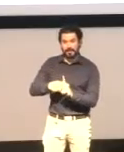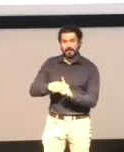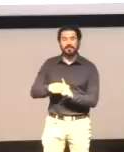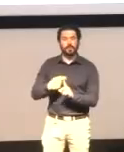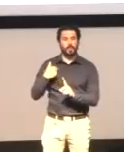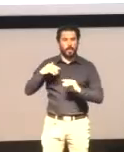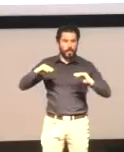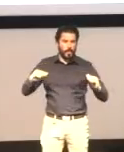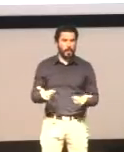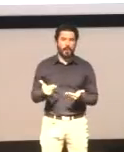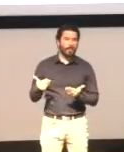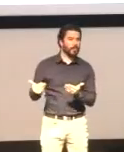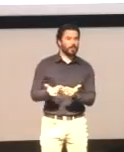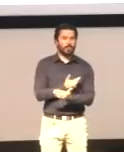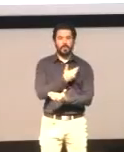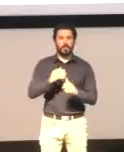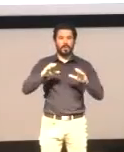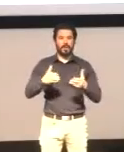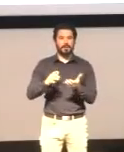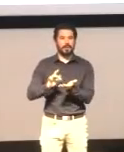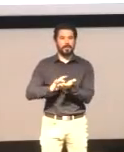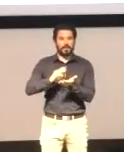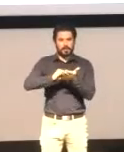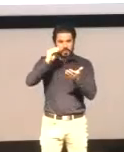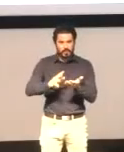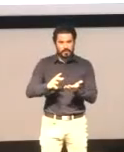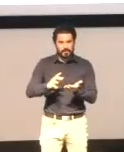medical students and next month graduate students